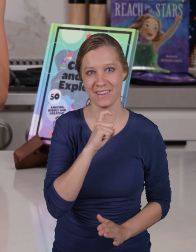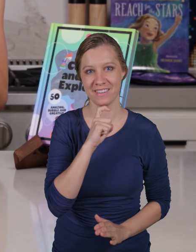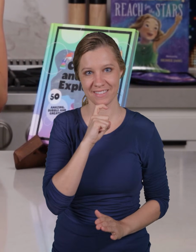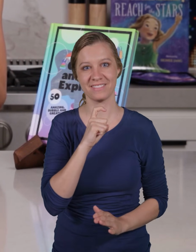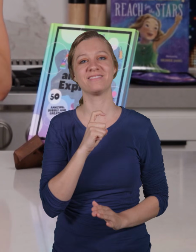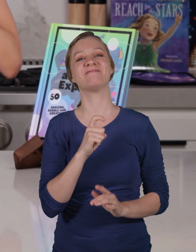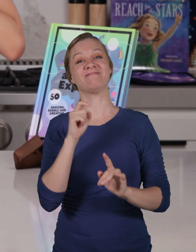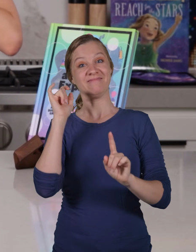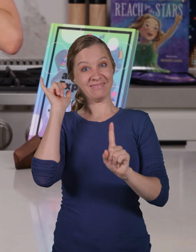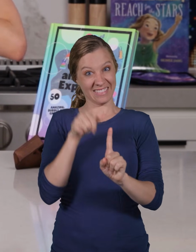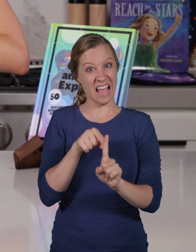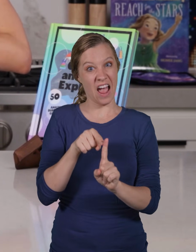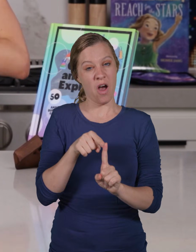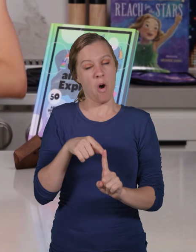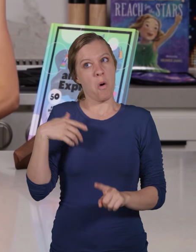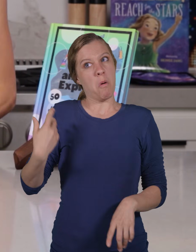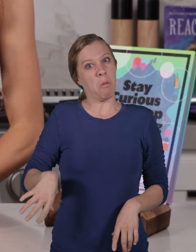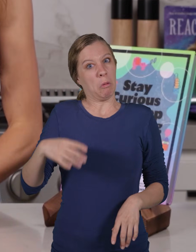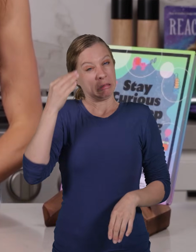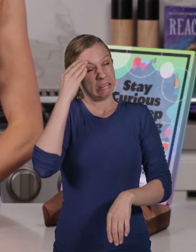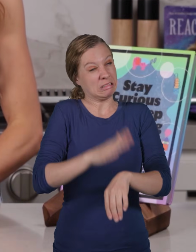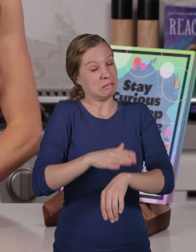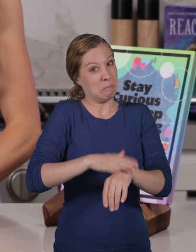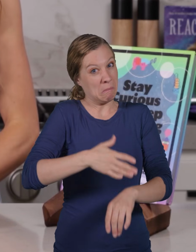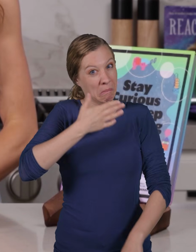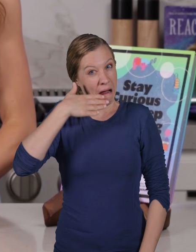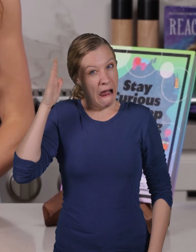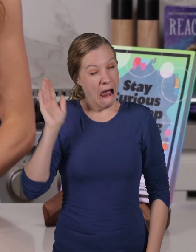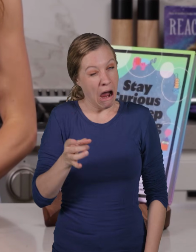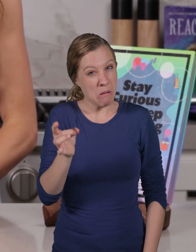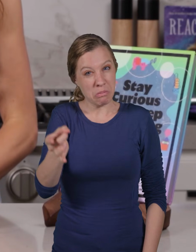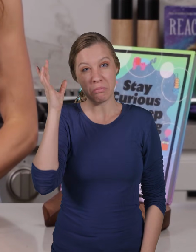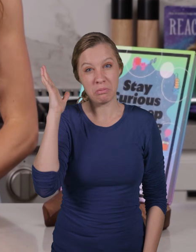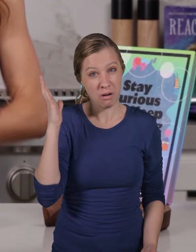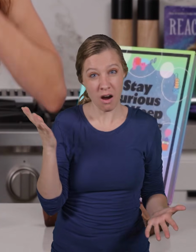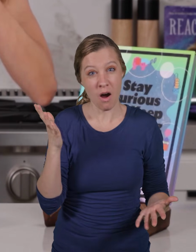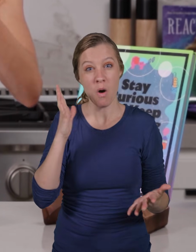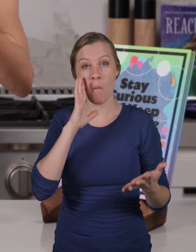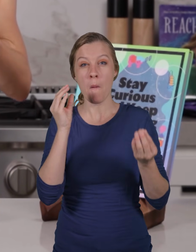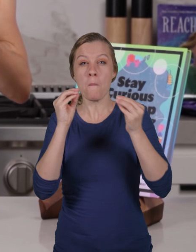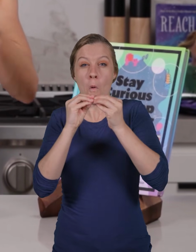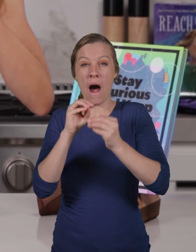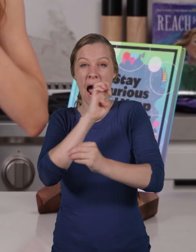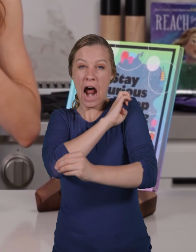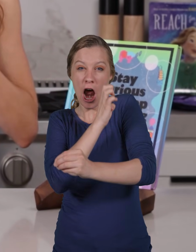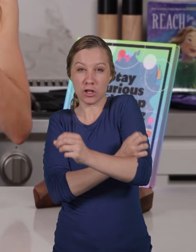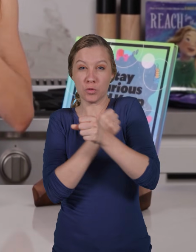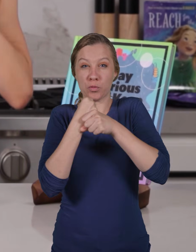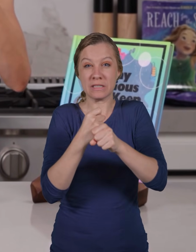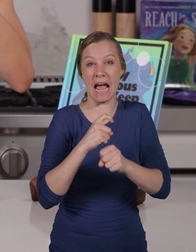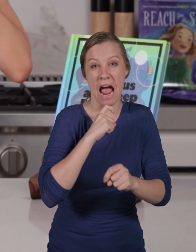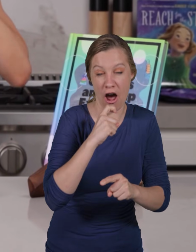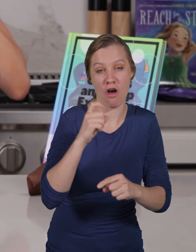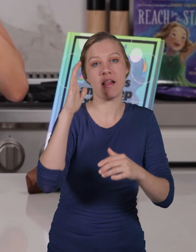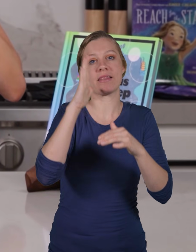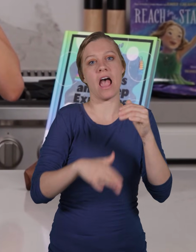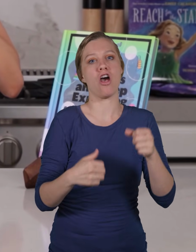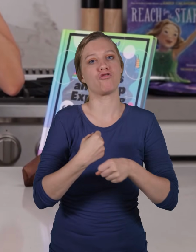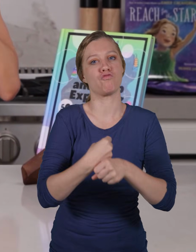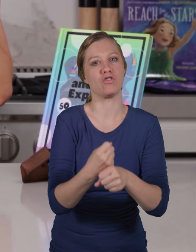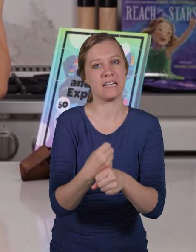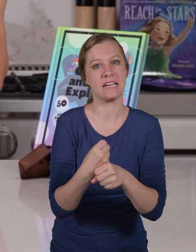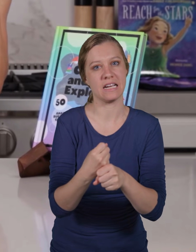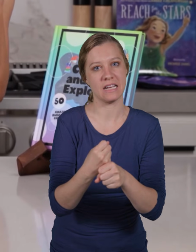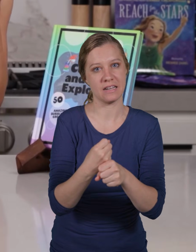silicon is fused to create iron. And boy, oh boy, here's the bad news. It costs more energy to produce